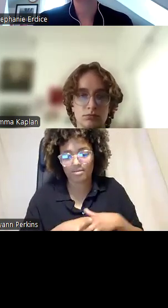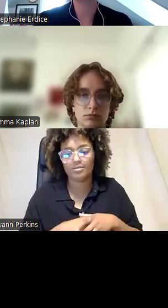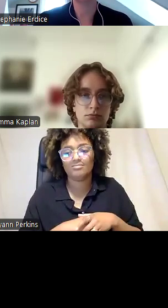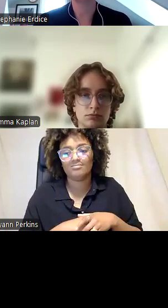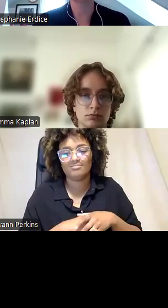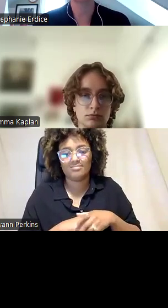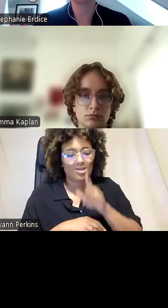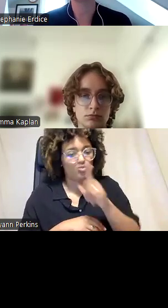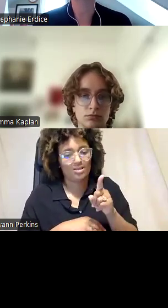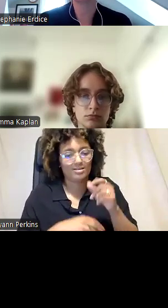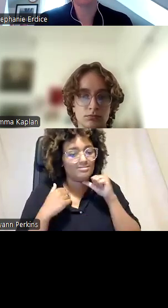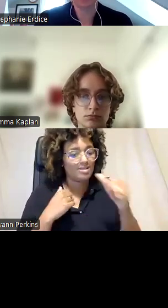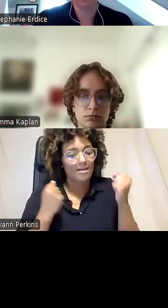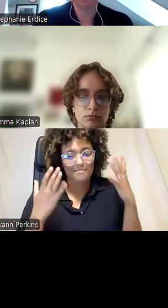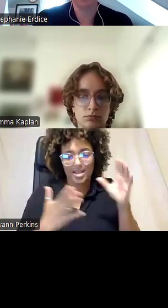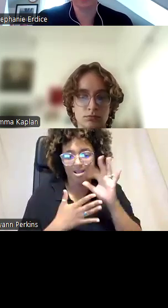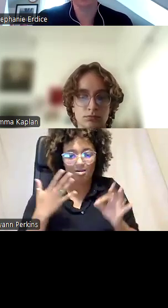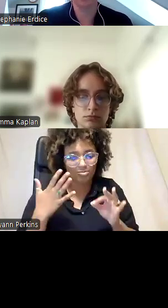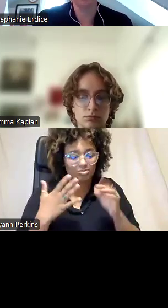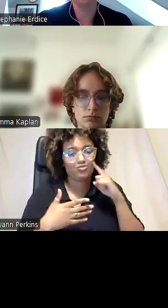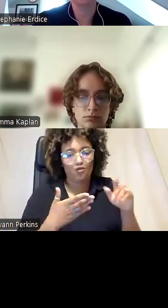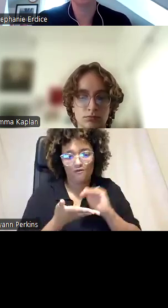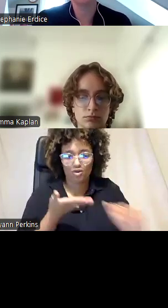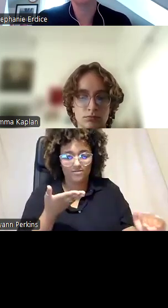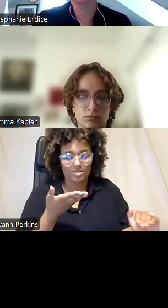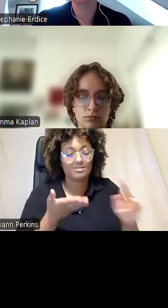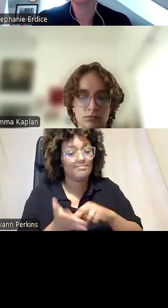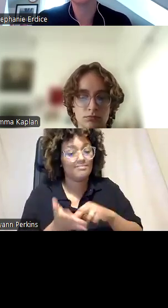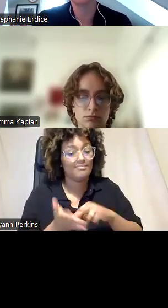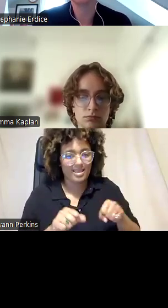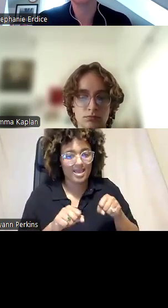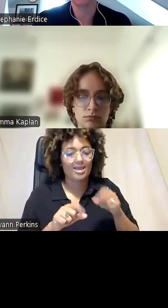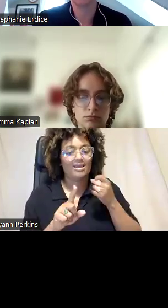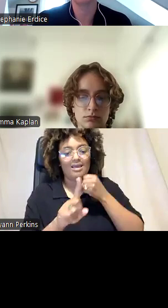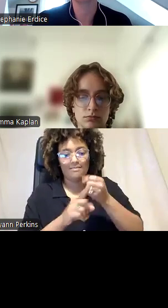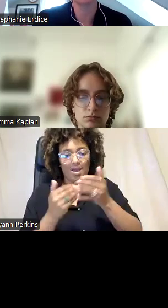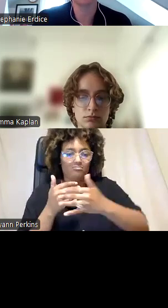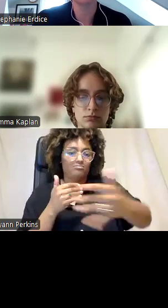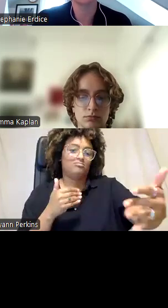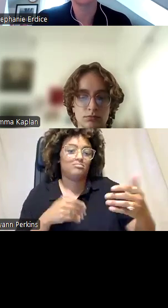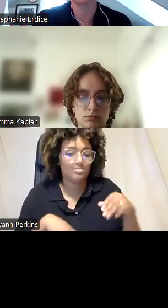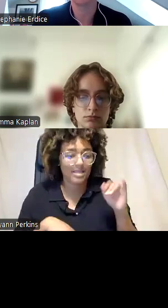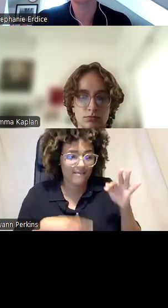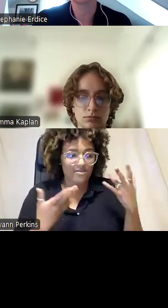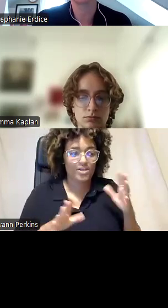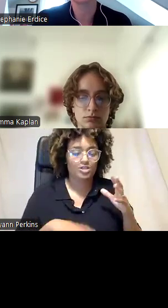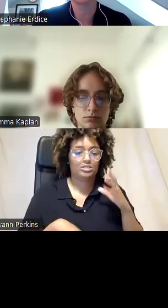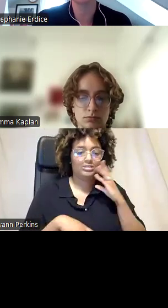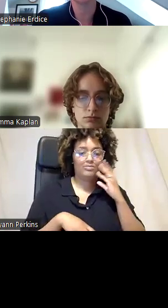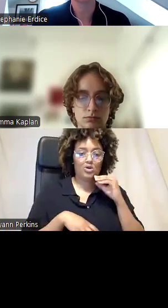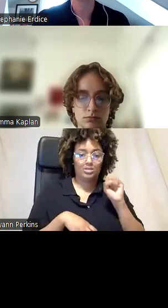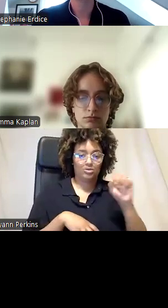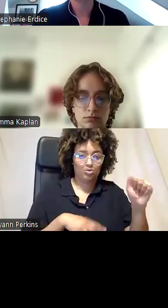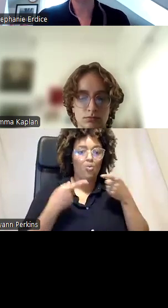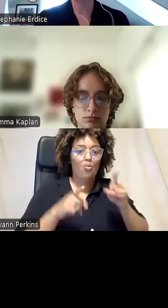forgiven. So this could have a huge impact on their financial future if they are assaulted while they are attending a college or